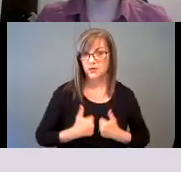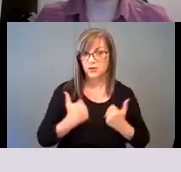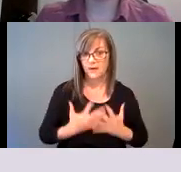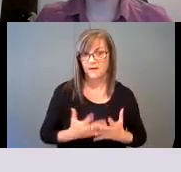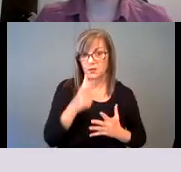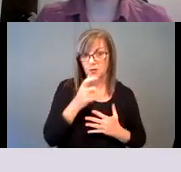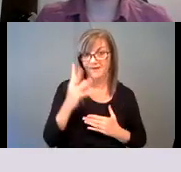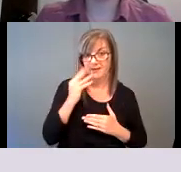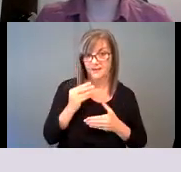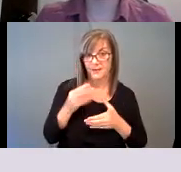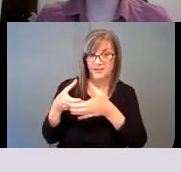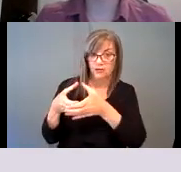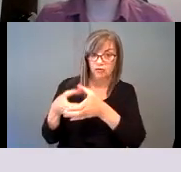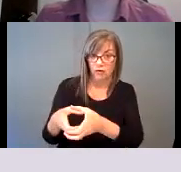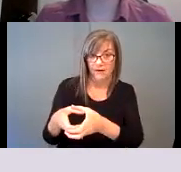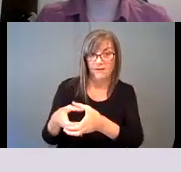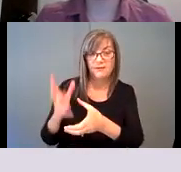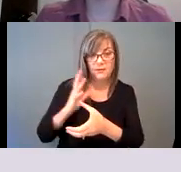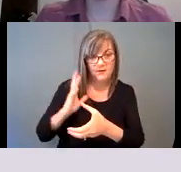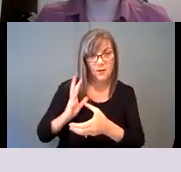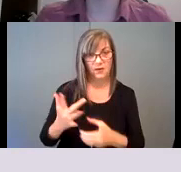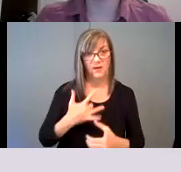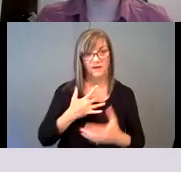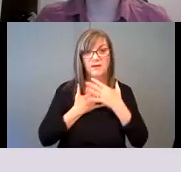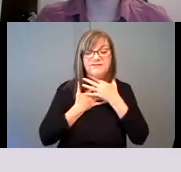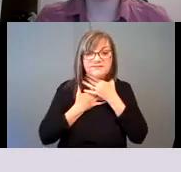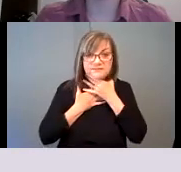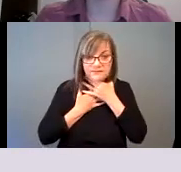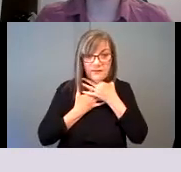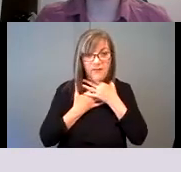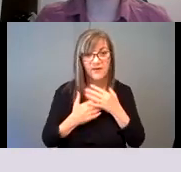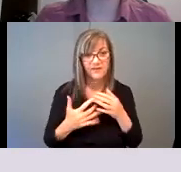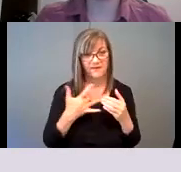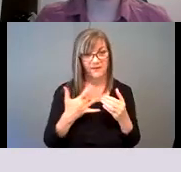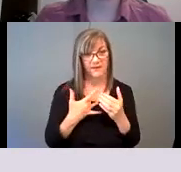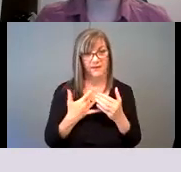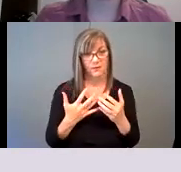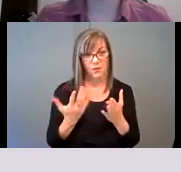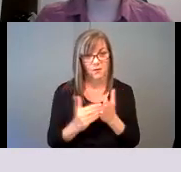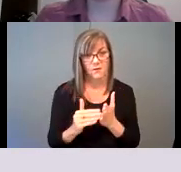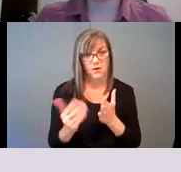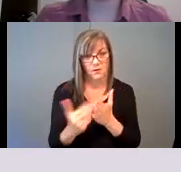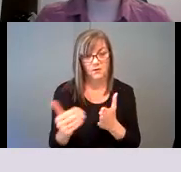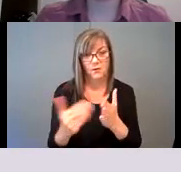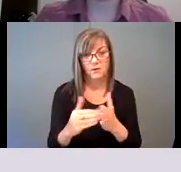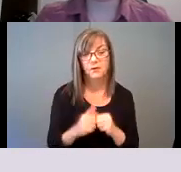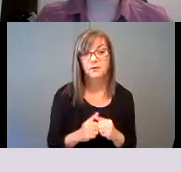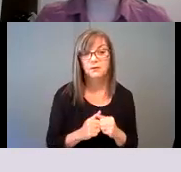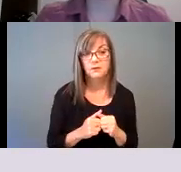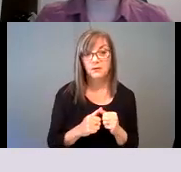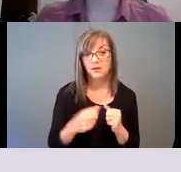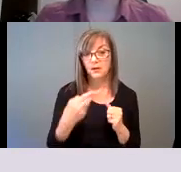where they can kind of experience that sensation repeatedly after that traumatic incident. Or hyperventilating,